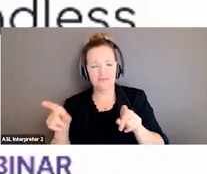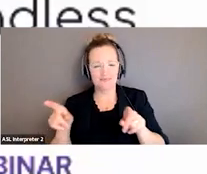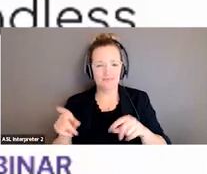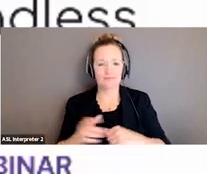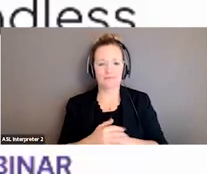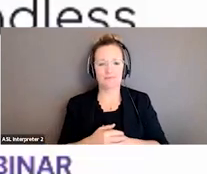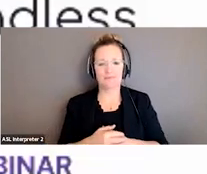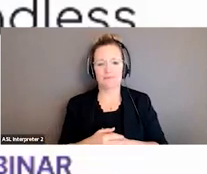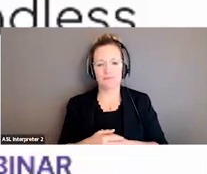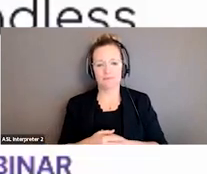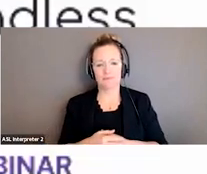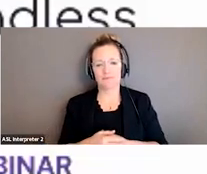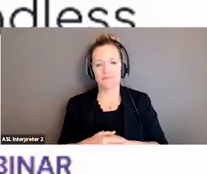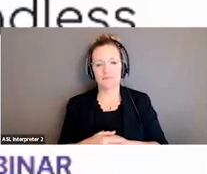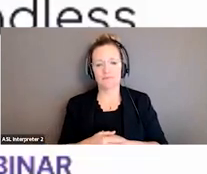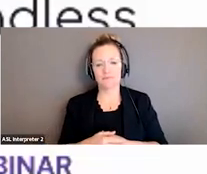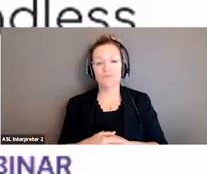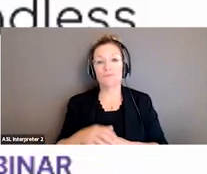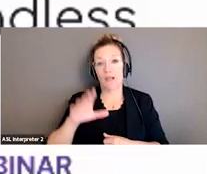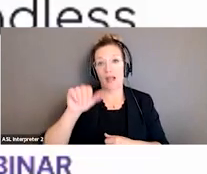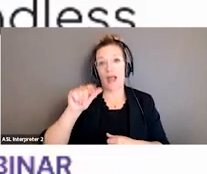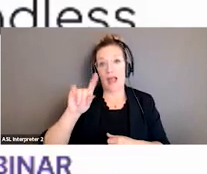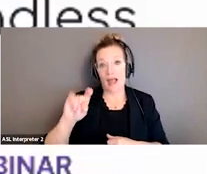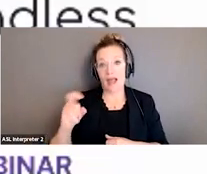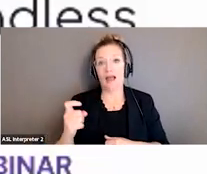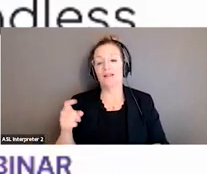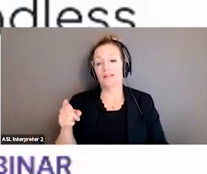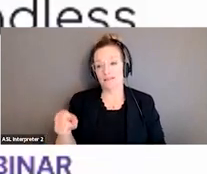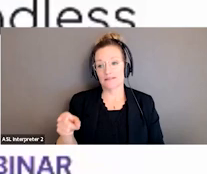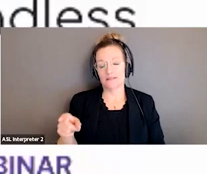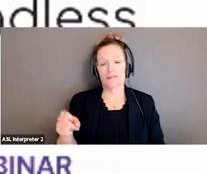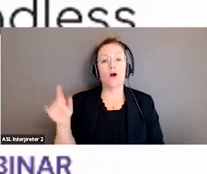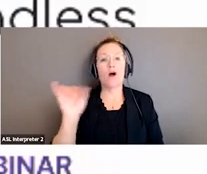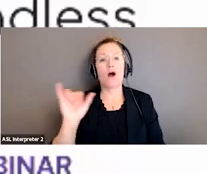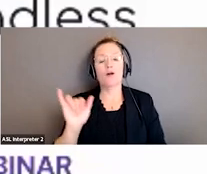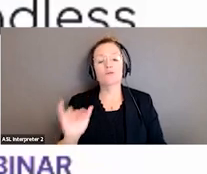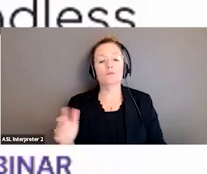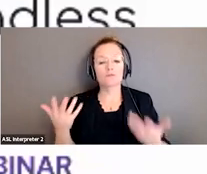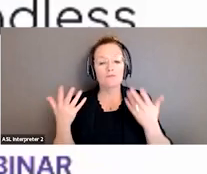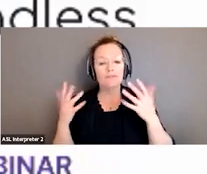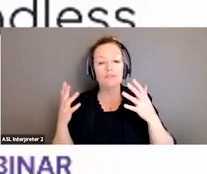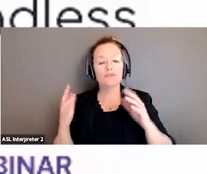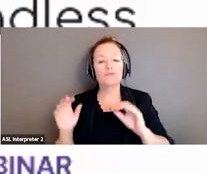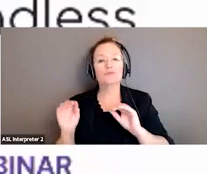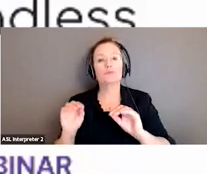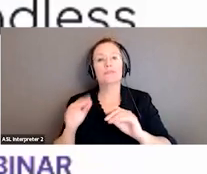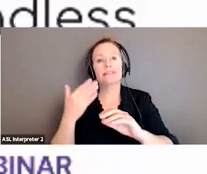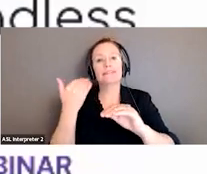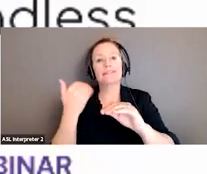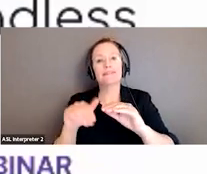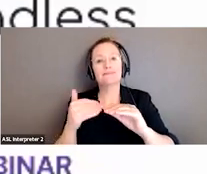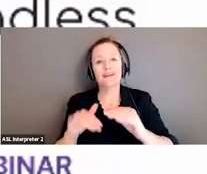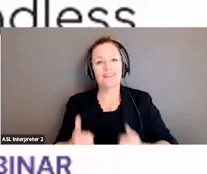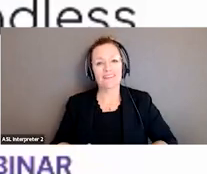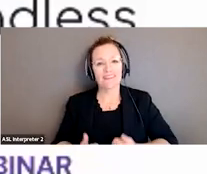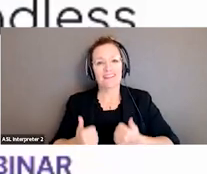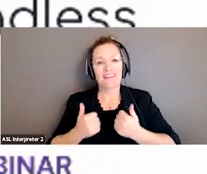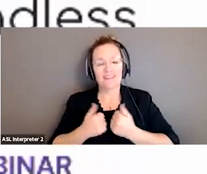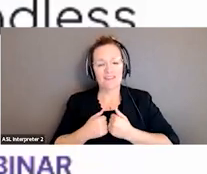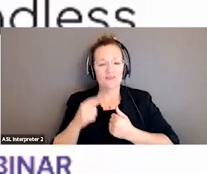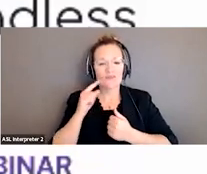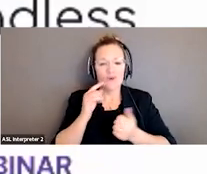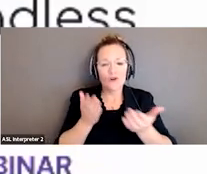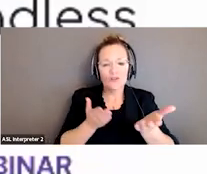Alternatively, Alex has also fixed in the email address for the services